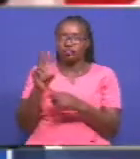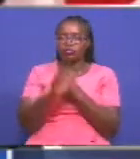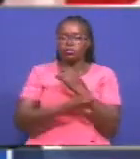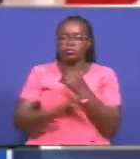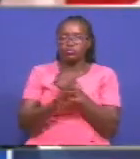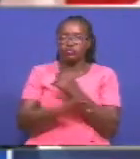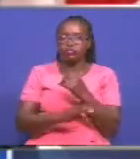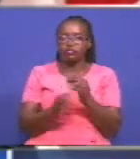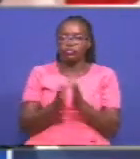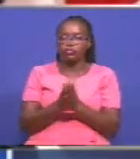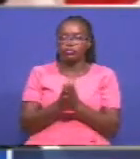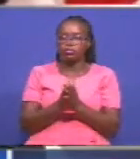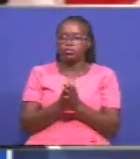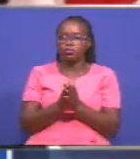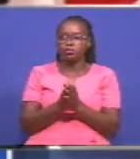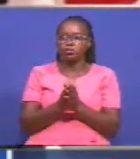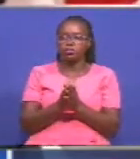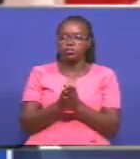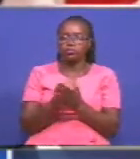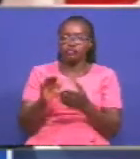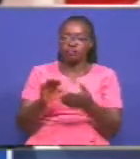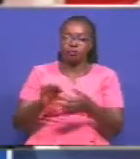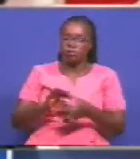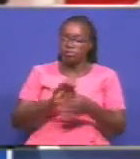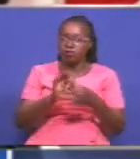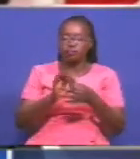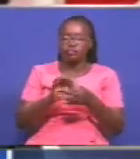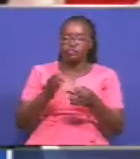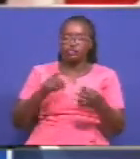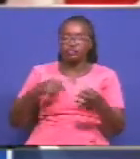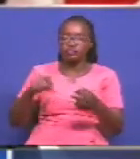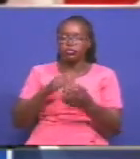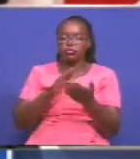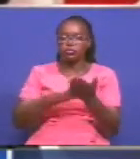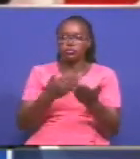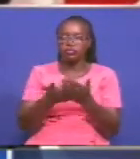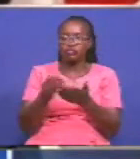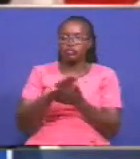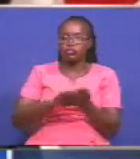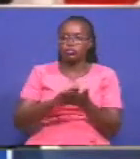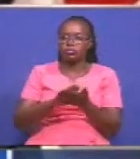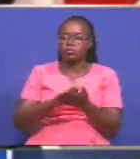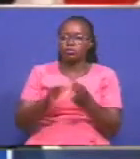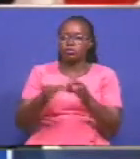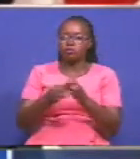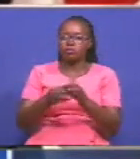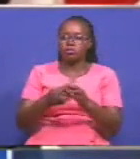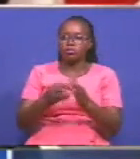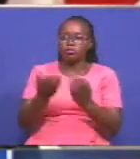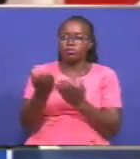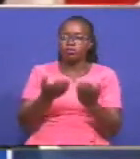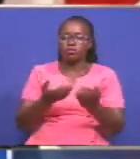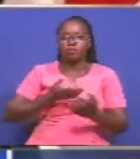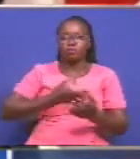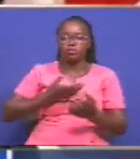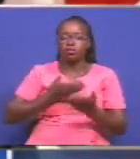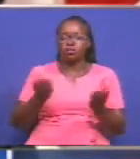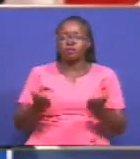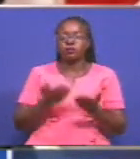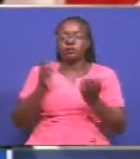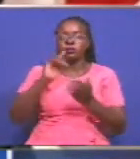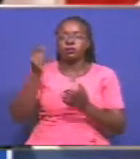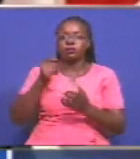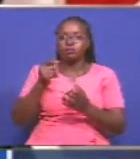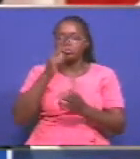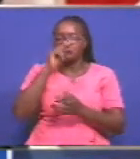countries. And to cement this collaboration, we propose the establishment of a joint business council that will promote Kenya